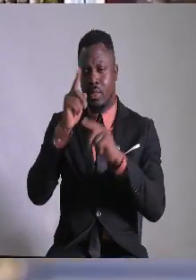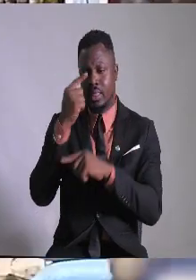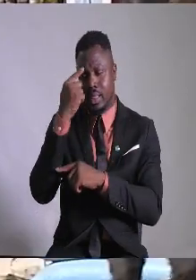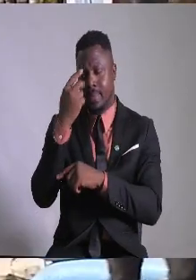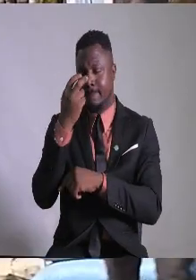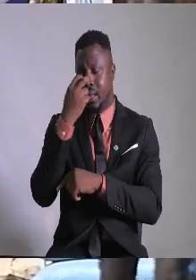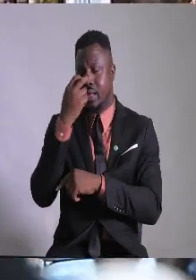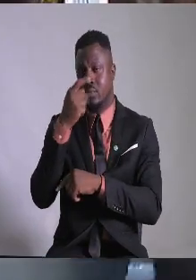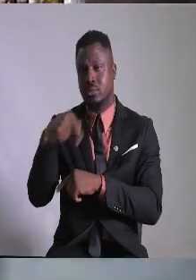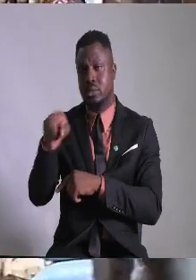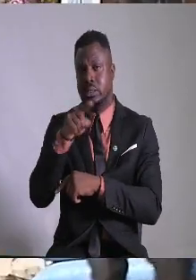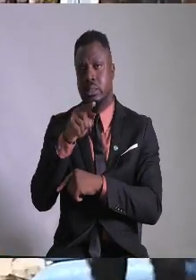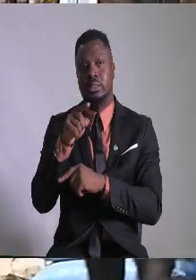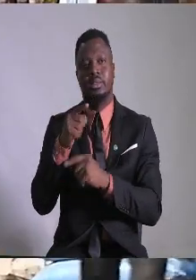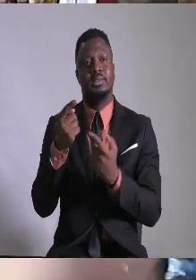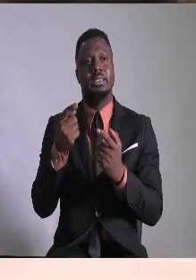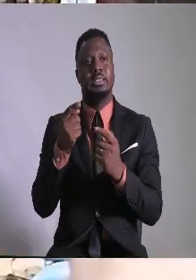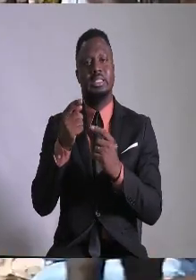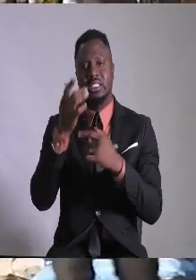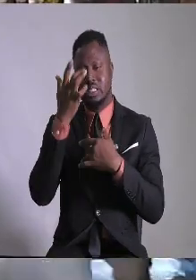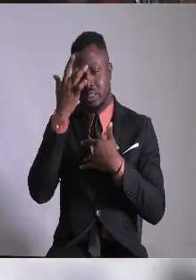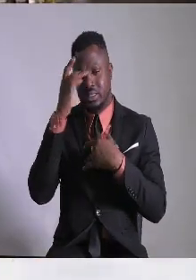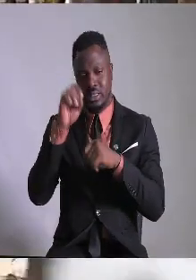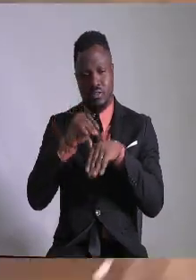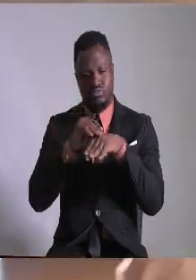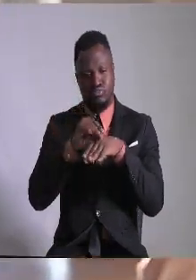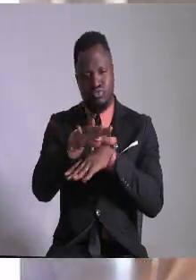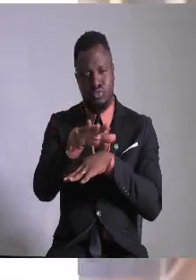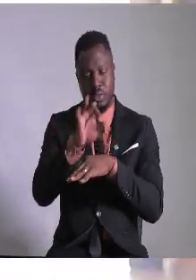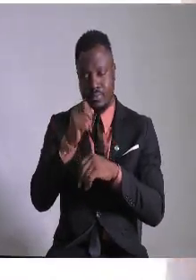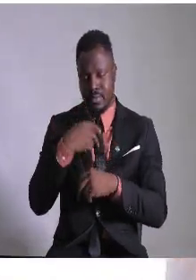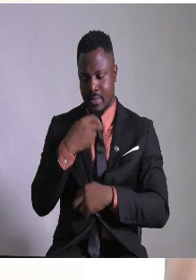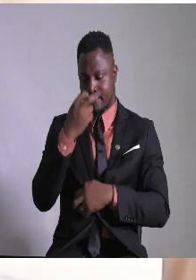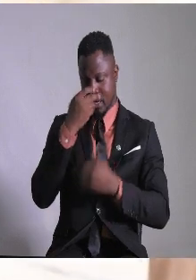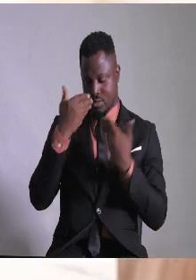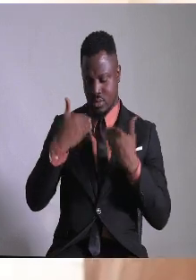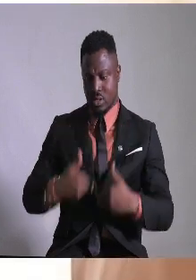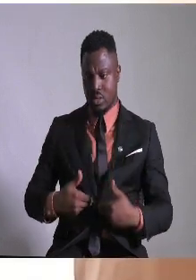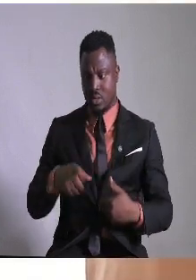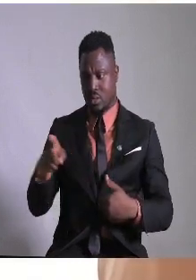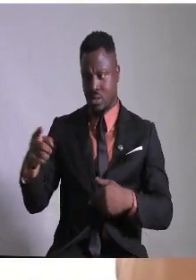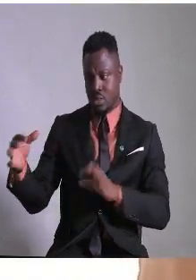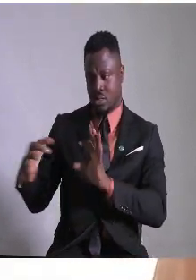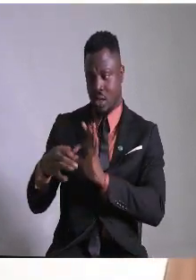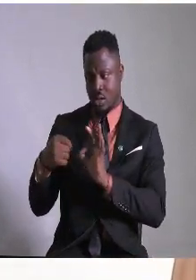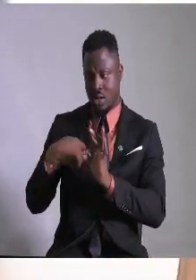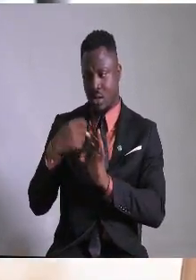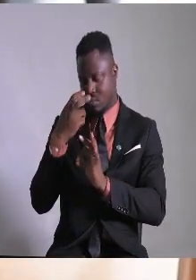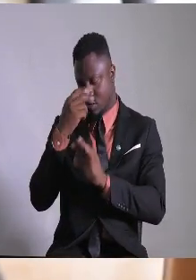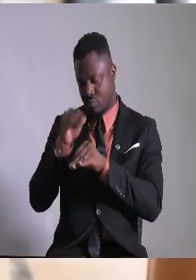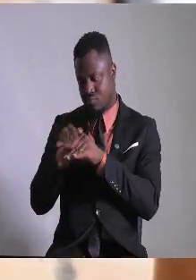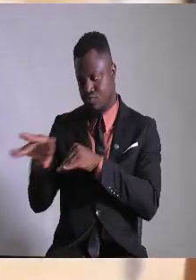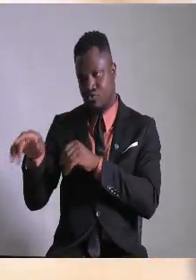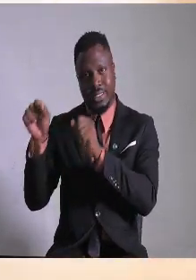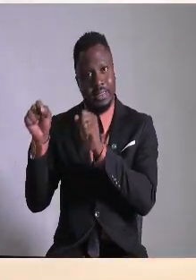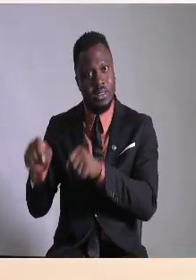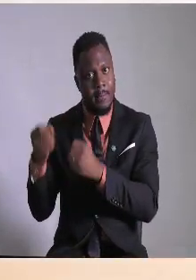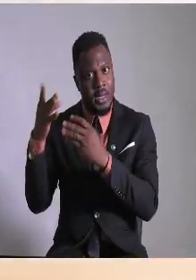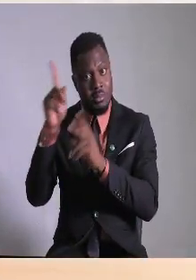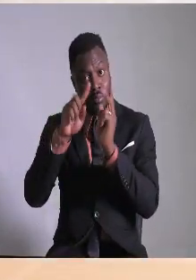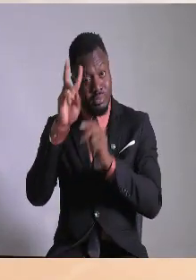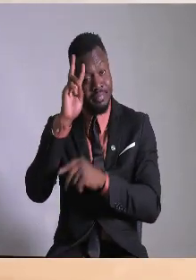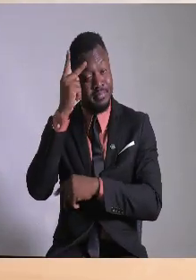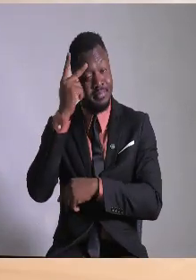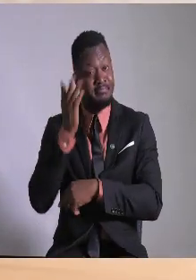thought blindness was a contagious disease, that maybe when someone is blind and you sit by that person, that